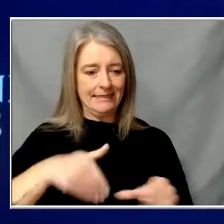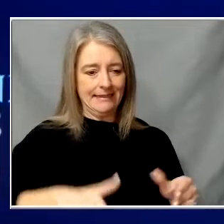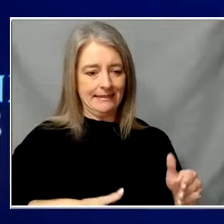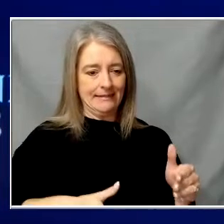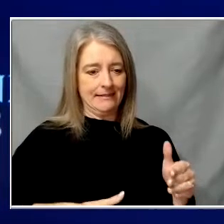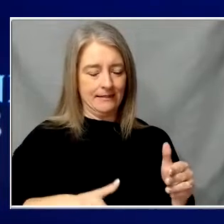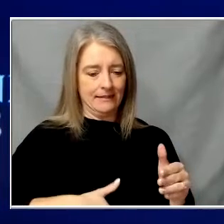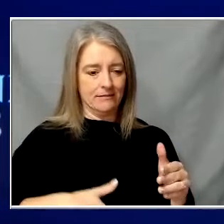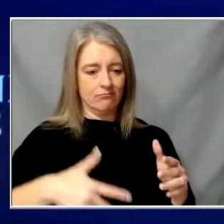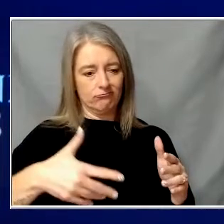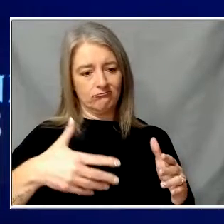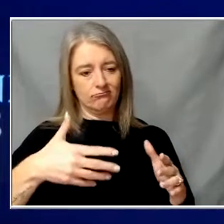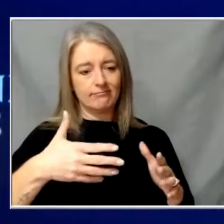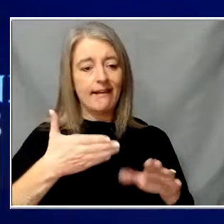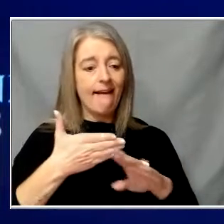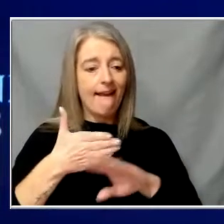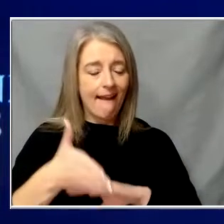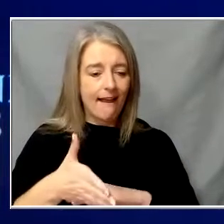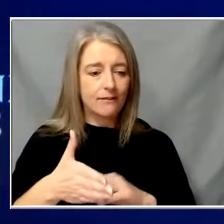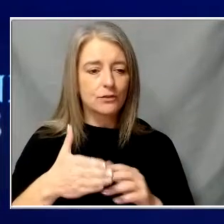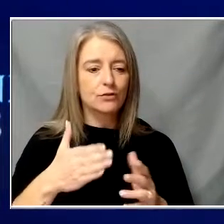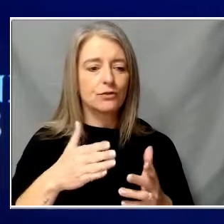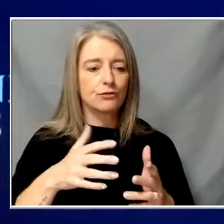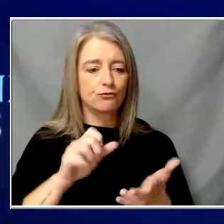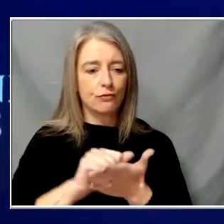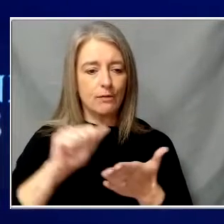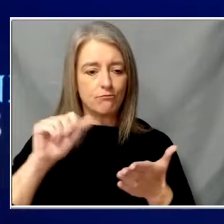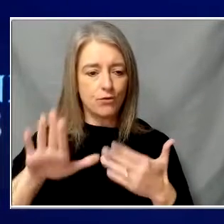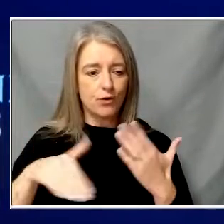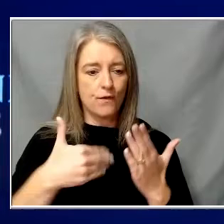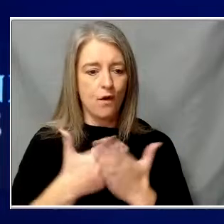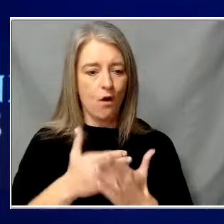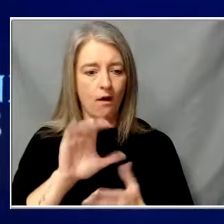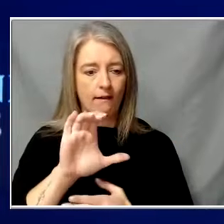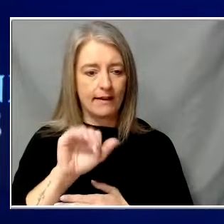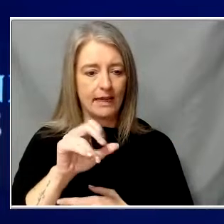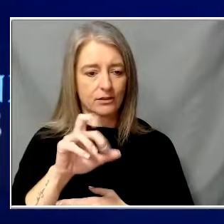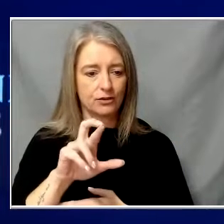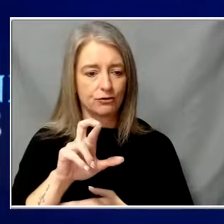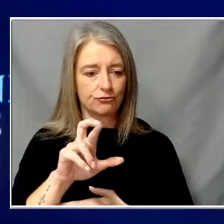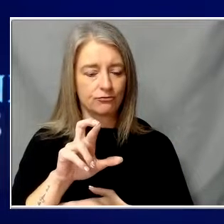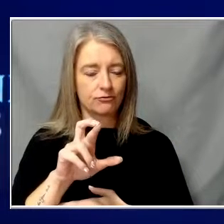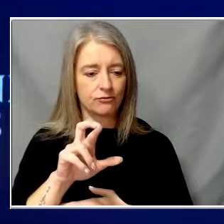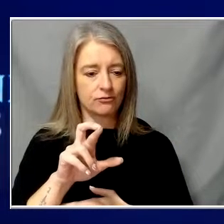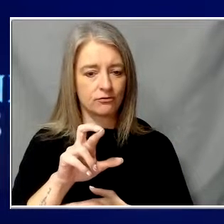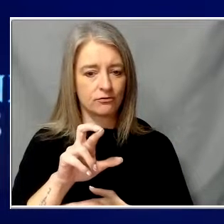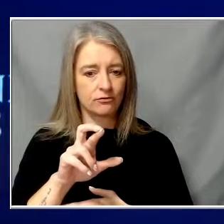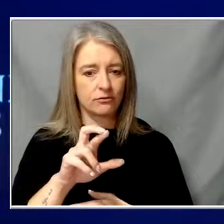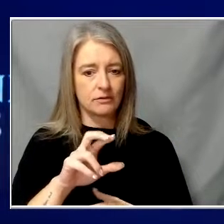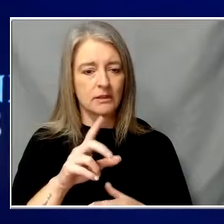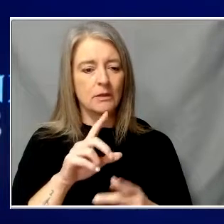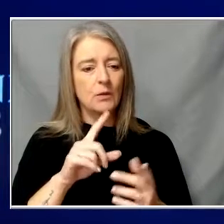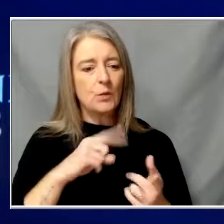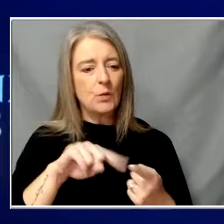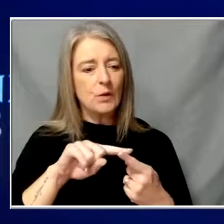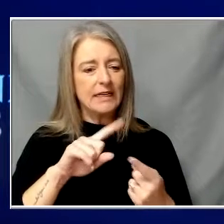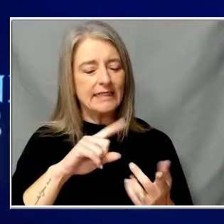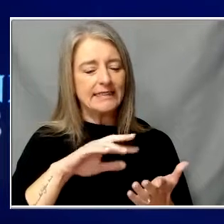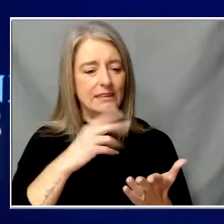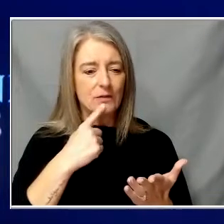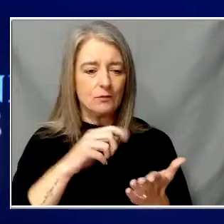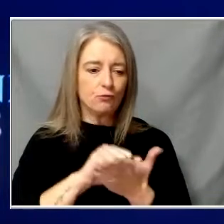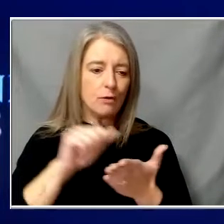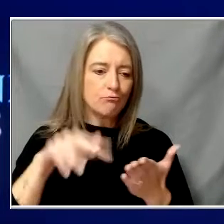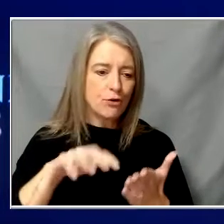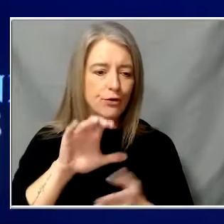abdomen after you remove all the cancer within the abdomen. But when I say remove the cancer, it's a different kind